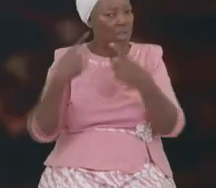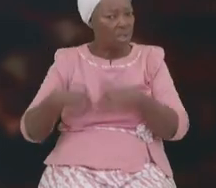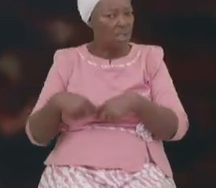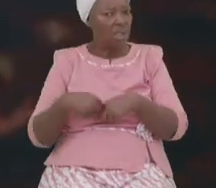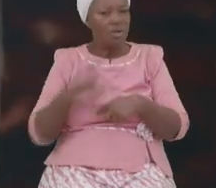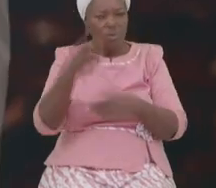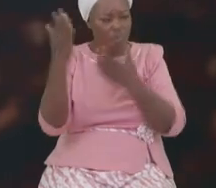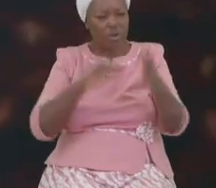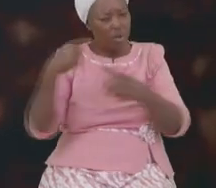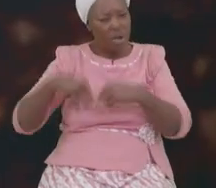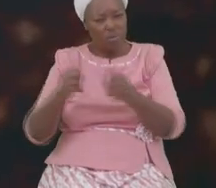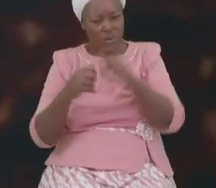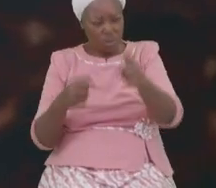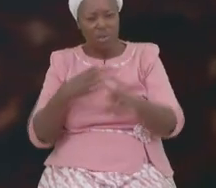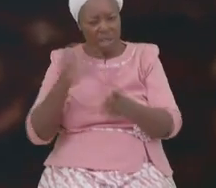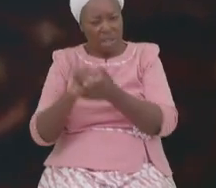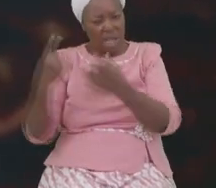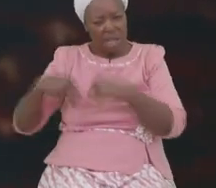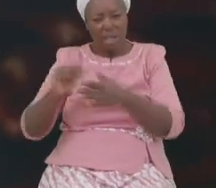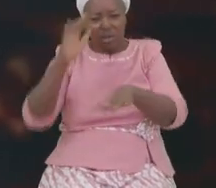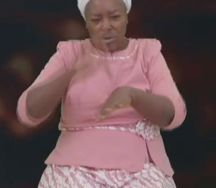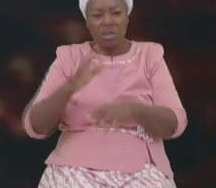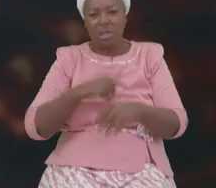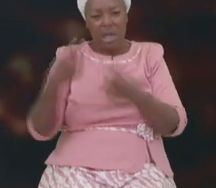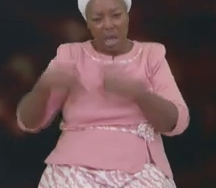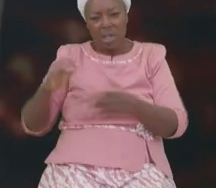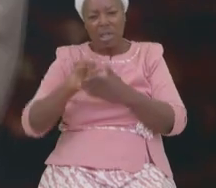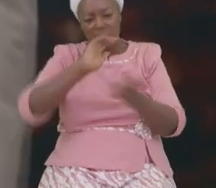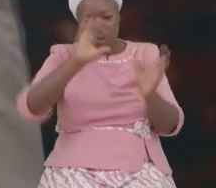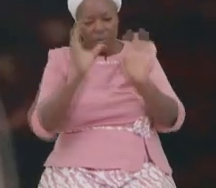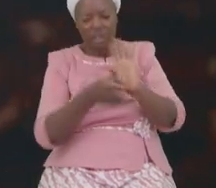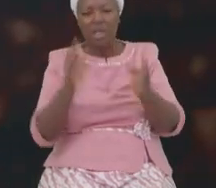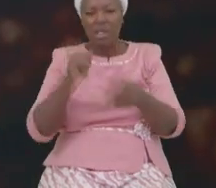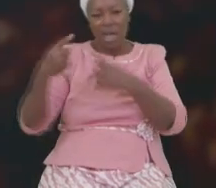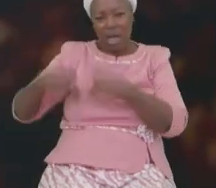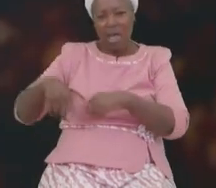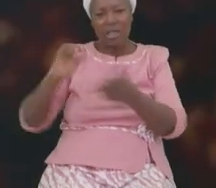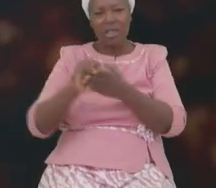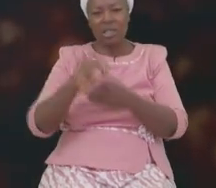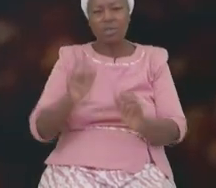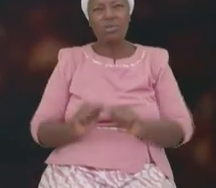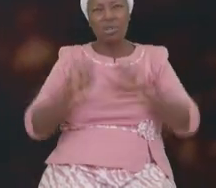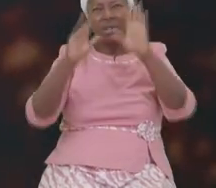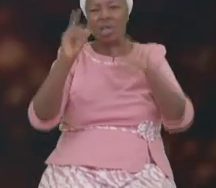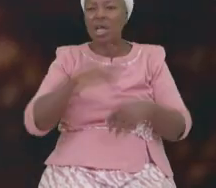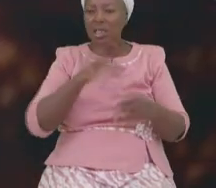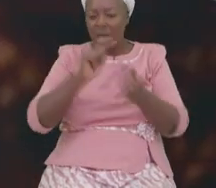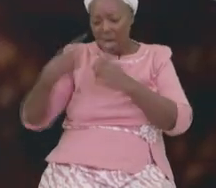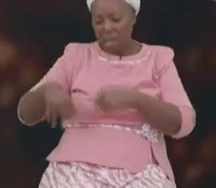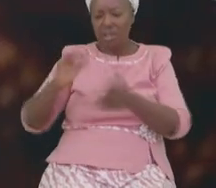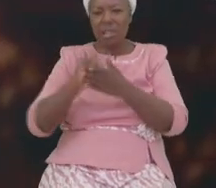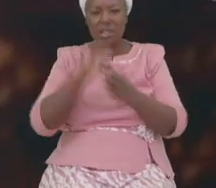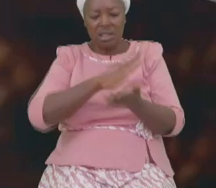a heart that is convicted, a heart that is converted, a heart that is consecrated, a heart that